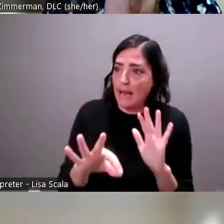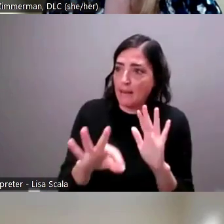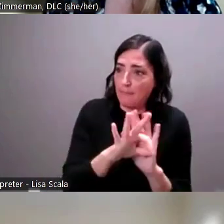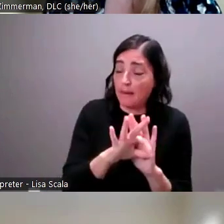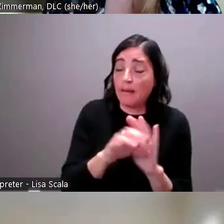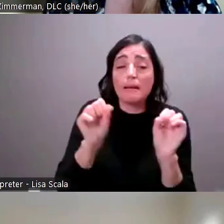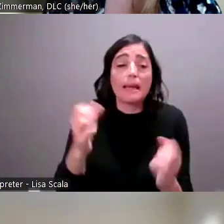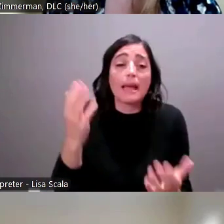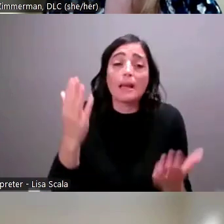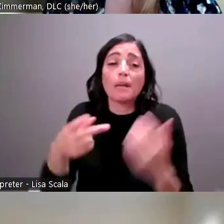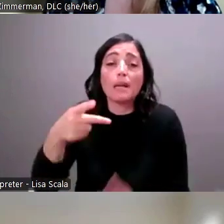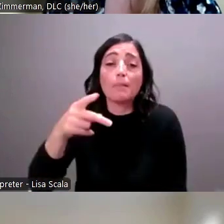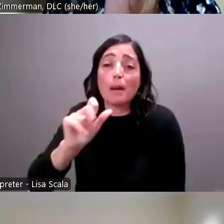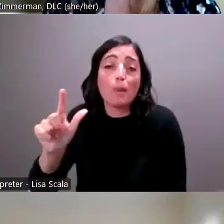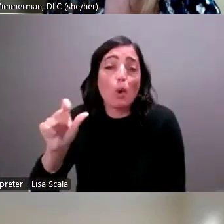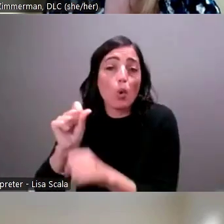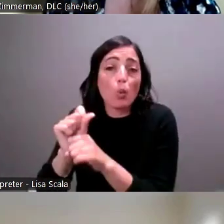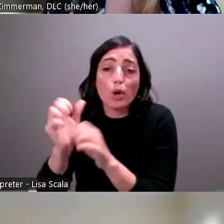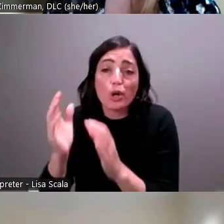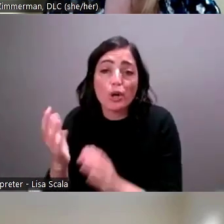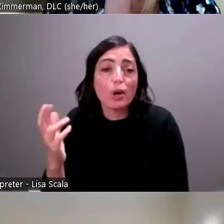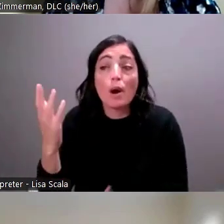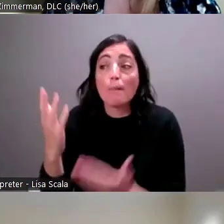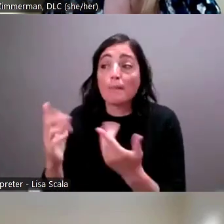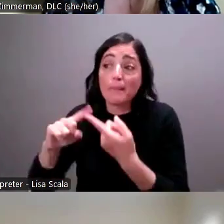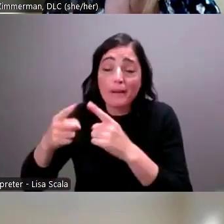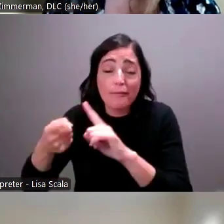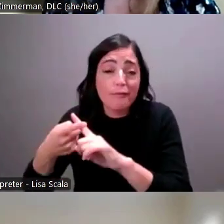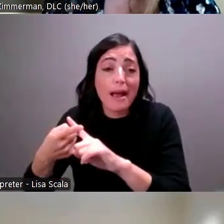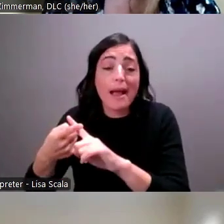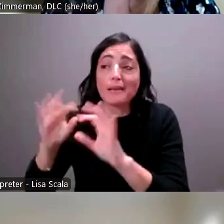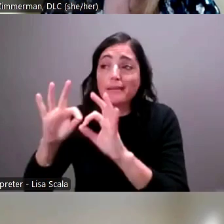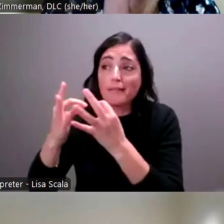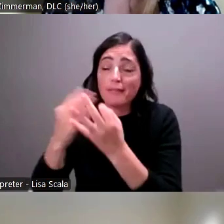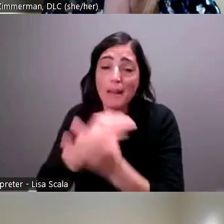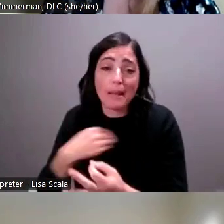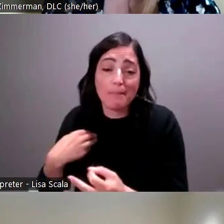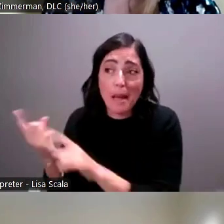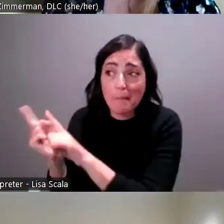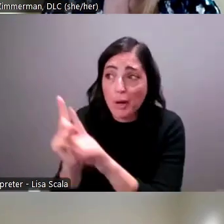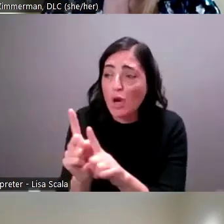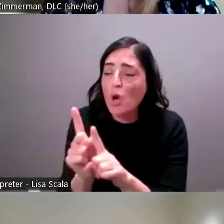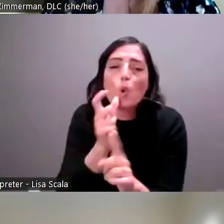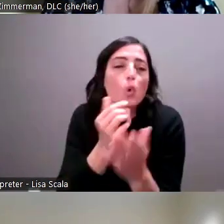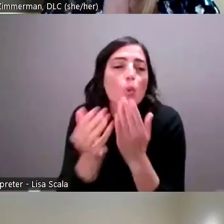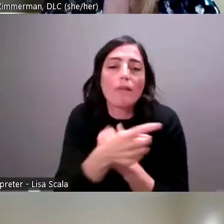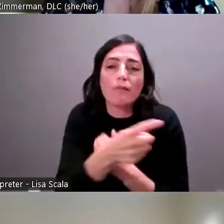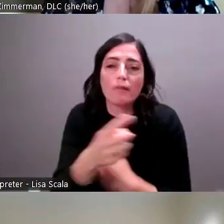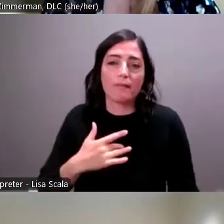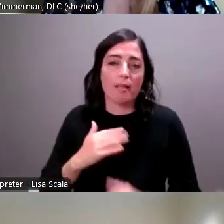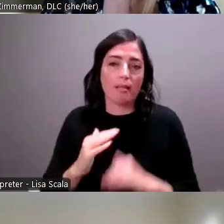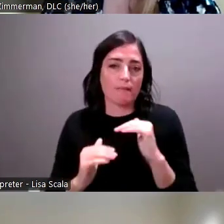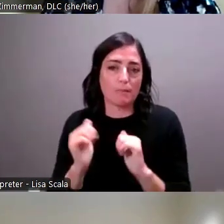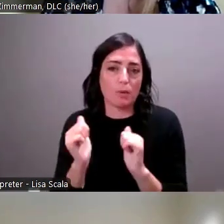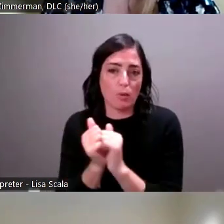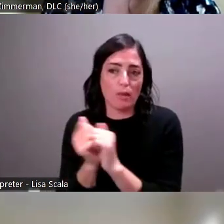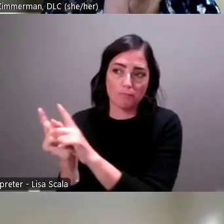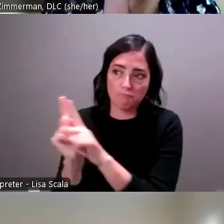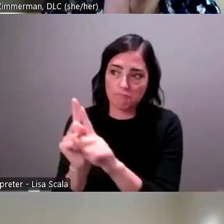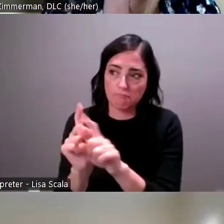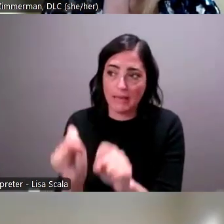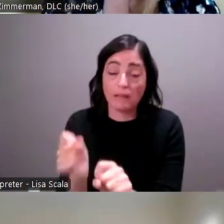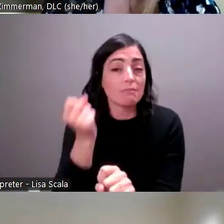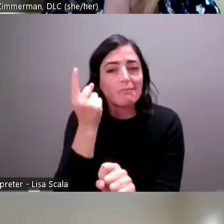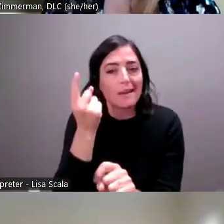worker, or it could include a friend or family member if that's who you're comfortable with. It cannot,